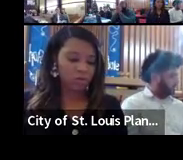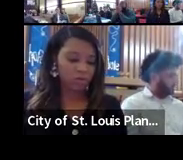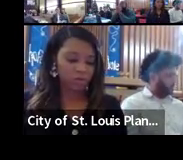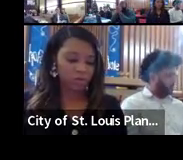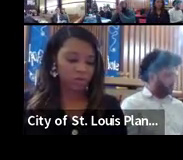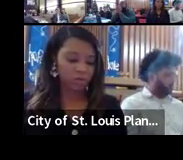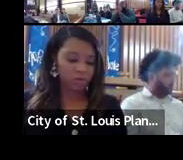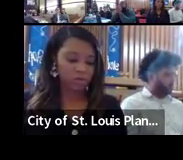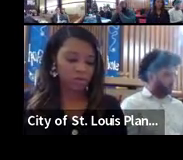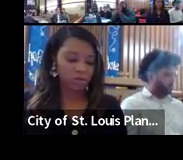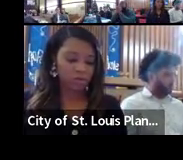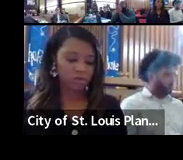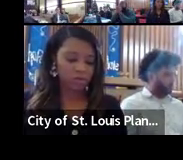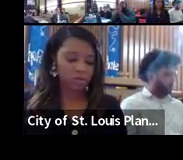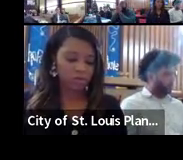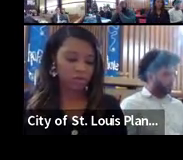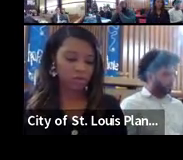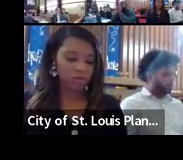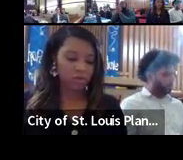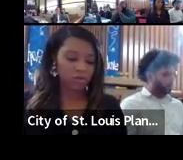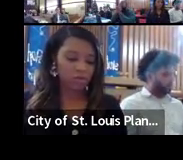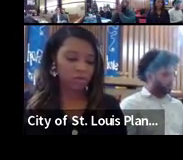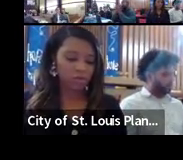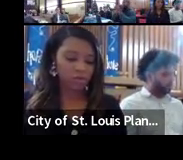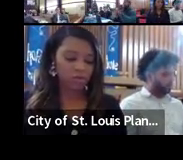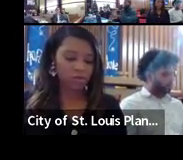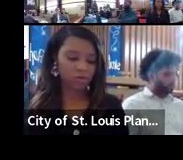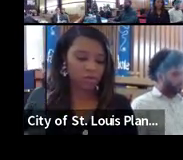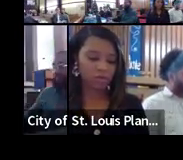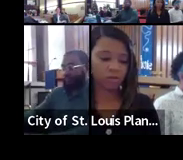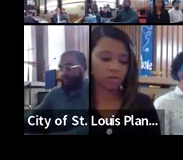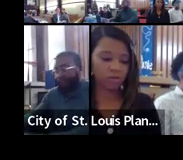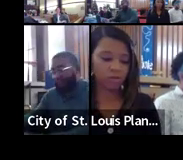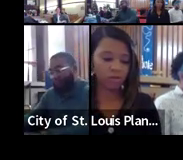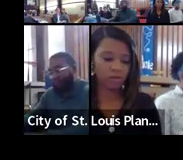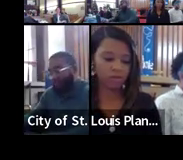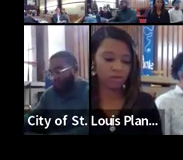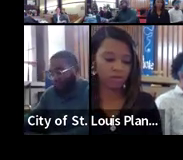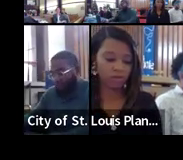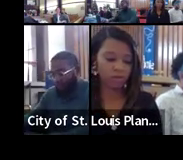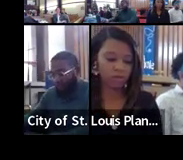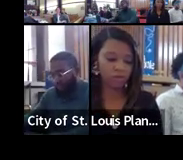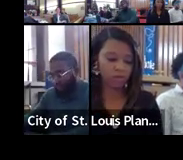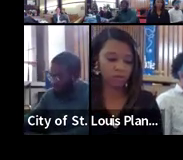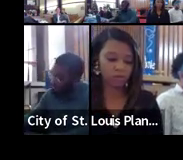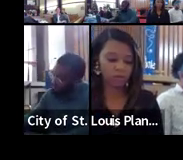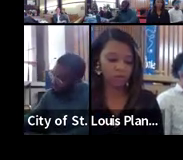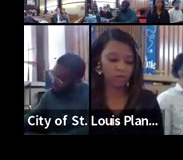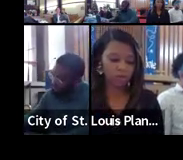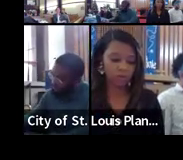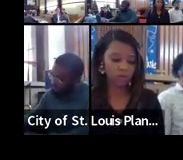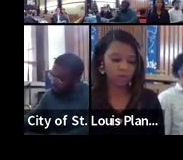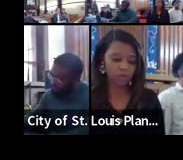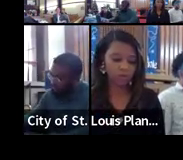the love of the residents of their neighborhood. You know, I live in the city because I love the city. It is inspiring to see